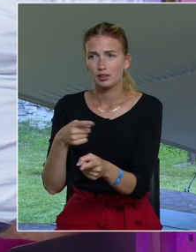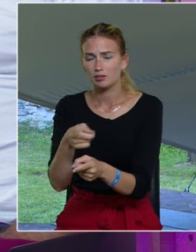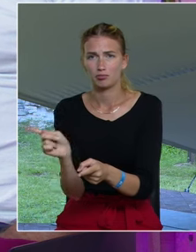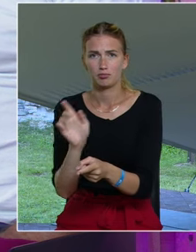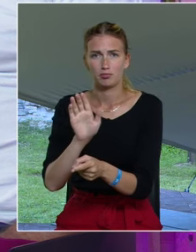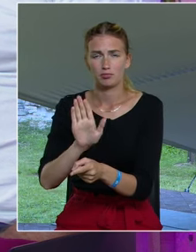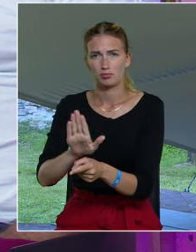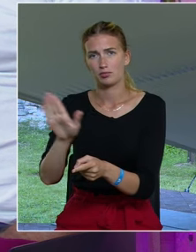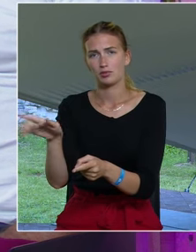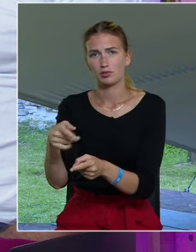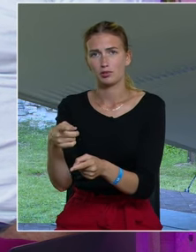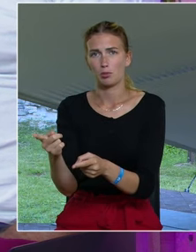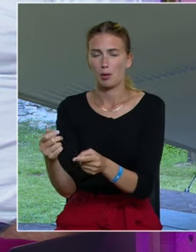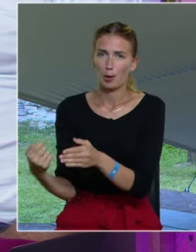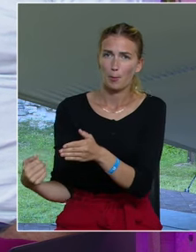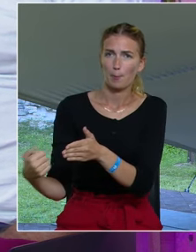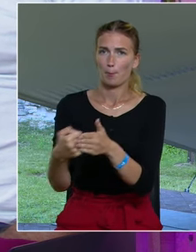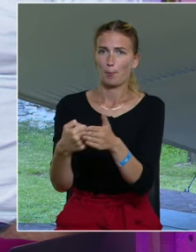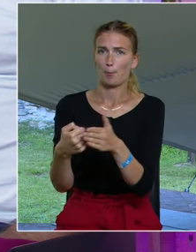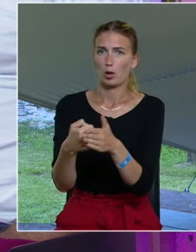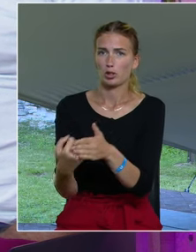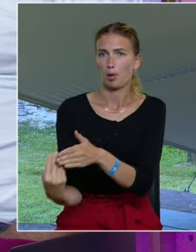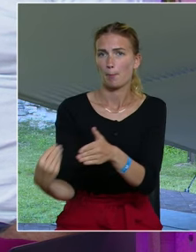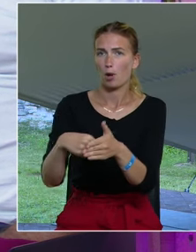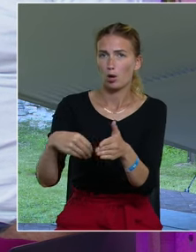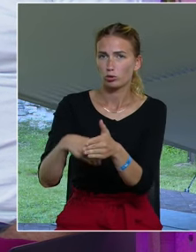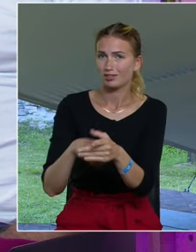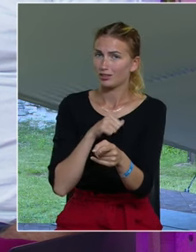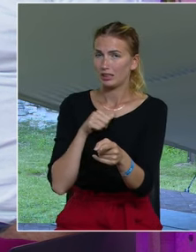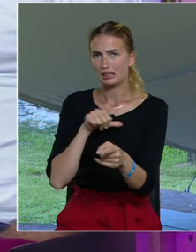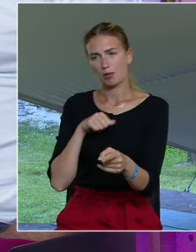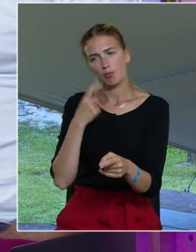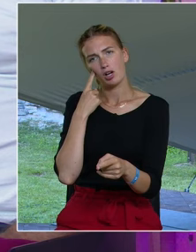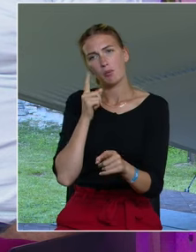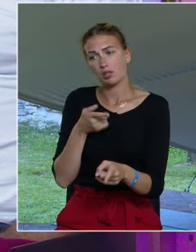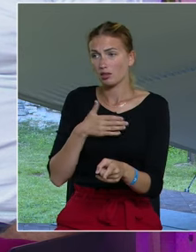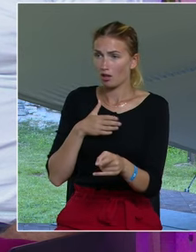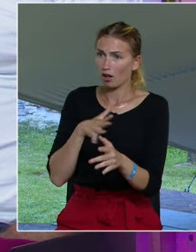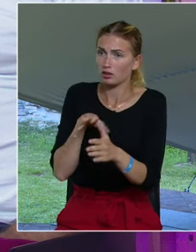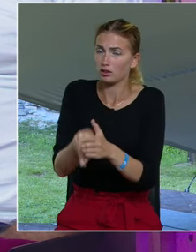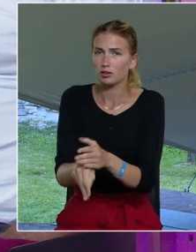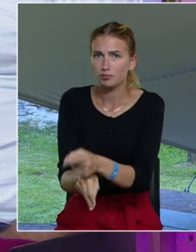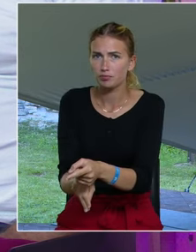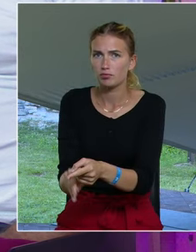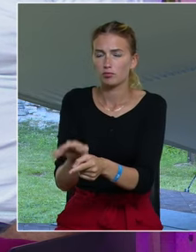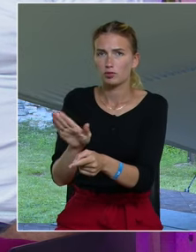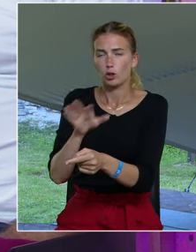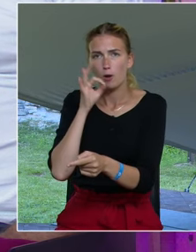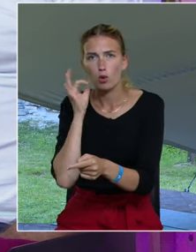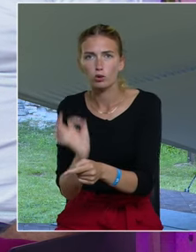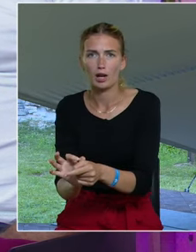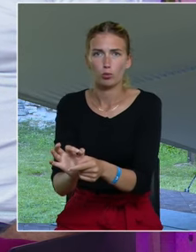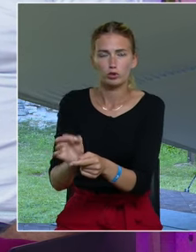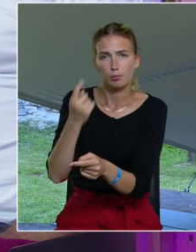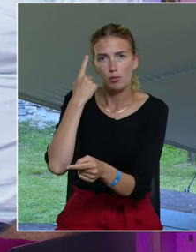the most cutting-edge way in that scene that you want to be a part of, and then take cues from there, apply your own